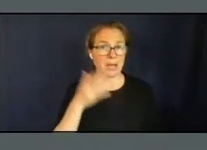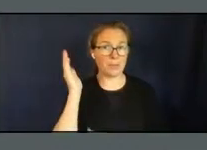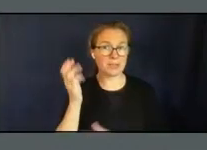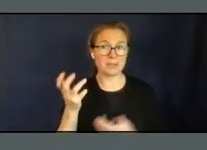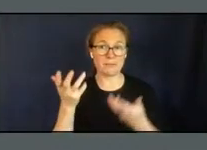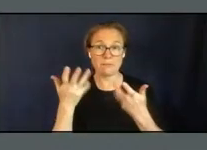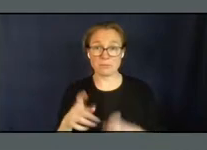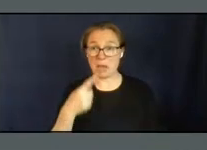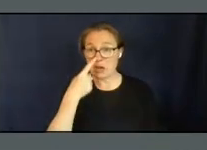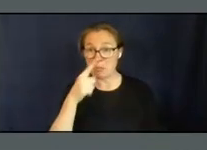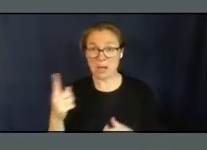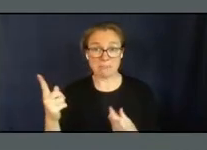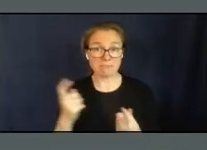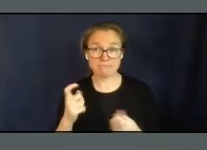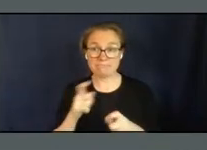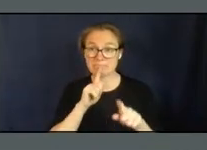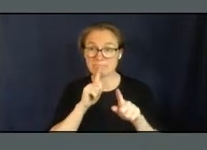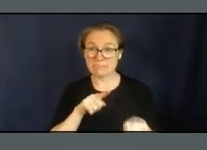any questions.